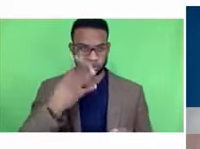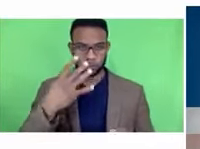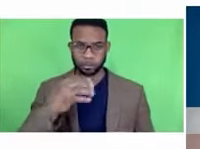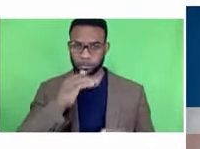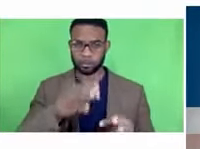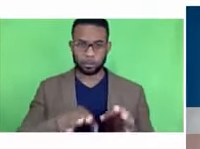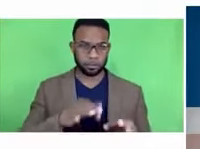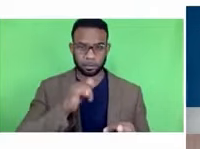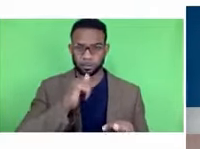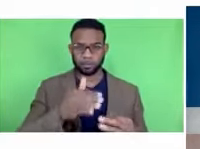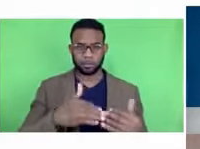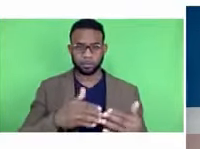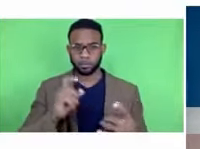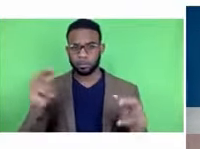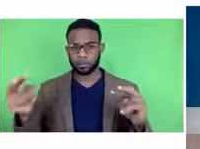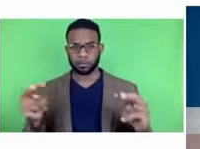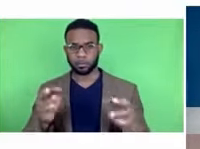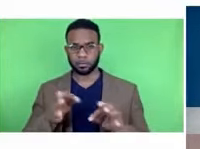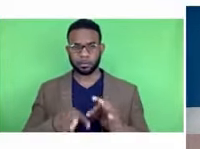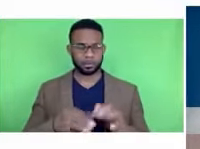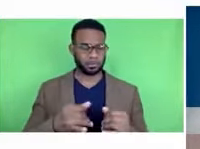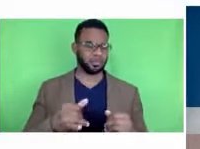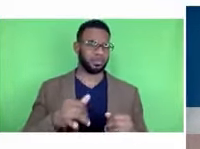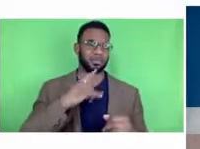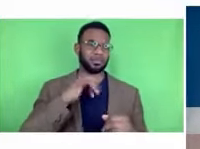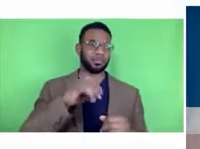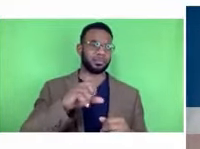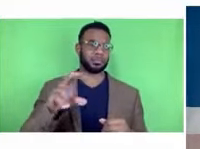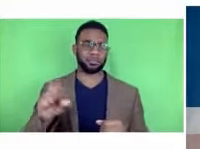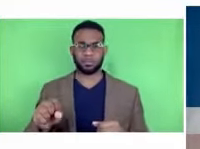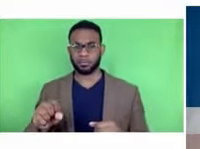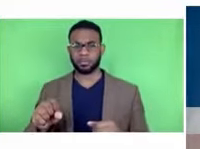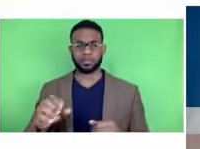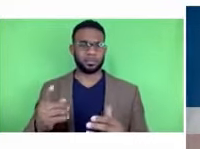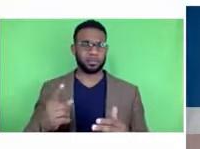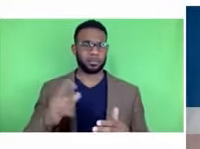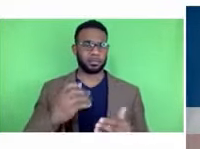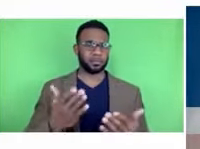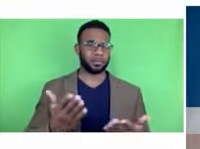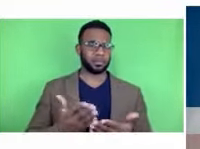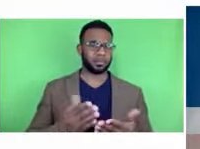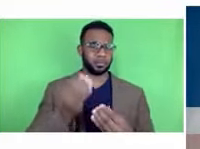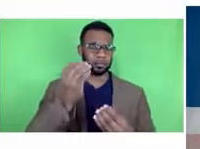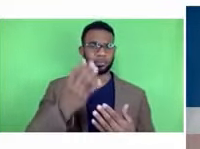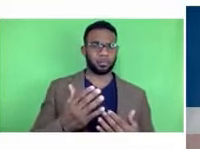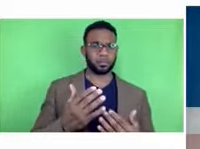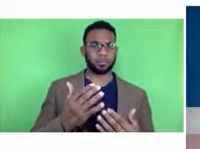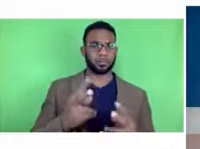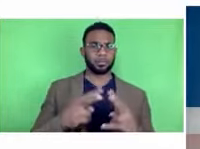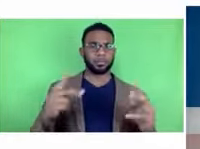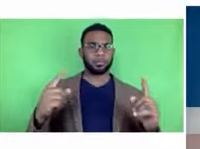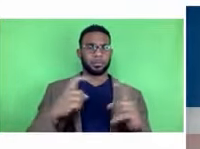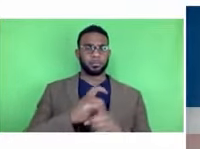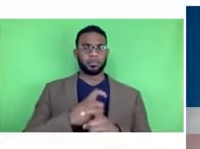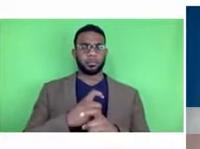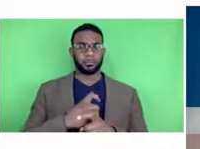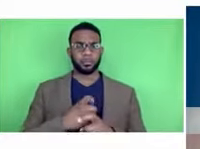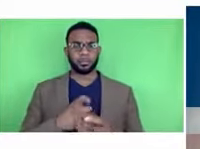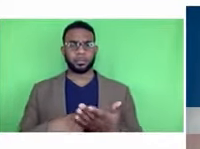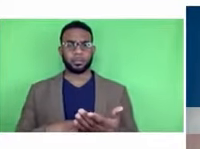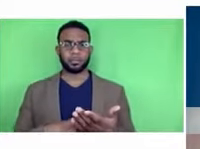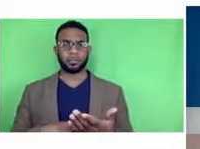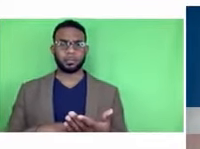not a matter of just looking at a simple line and saying yay or nay to something, or here's a little piece of information. It's a very complex conversation, and you've